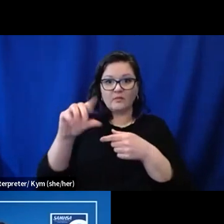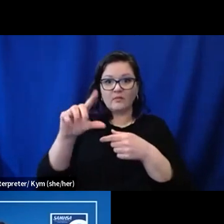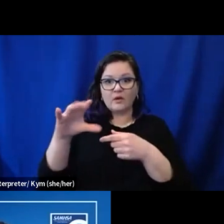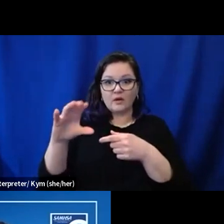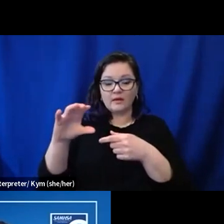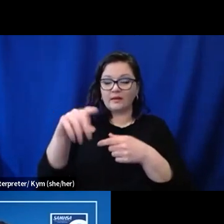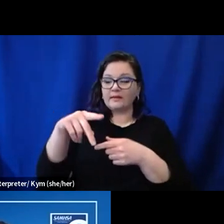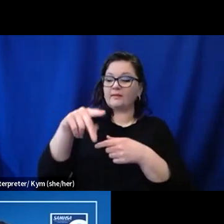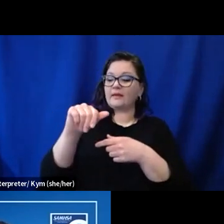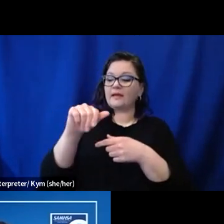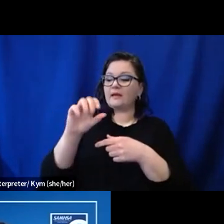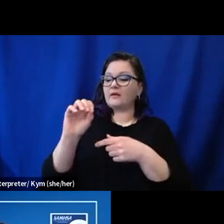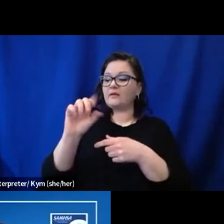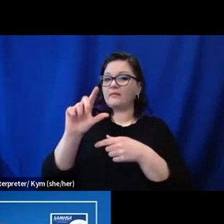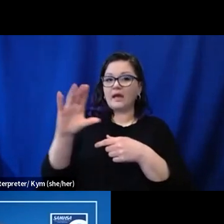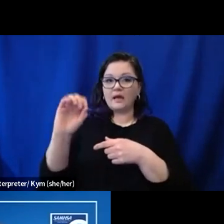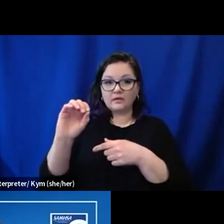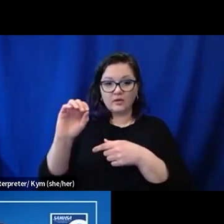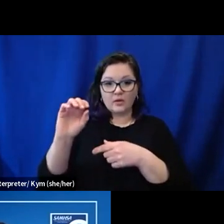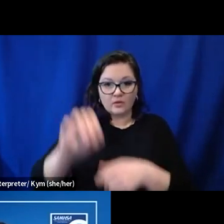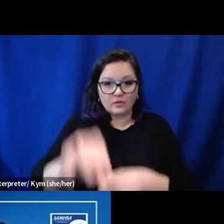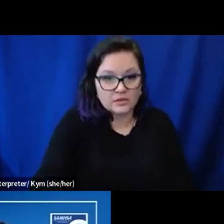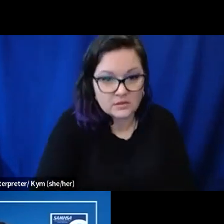the director of the Office of Recovery.